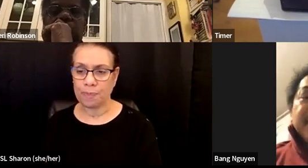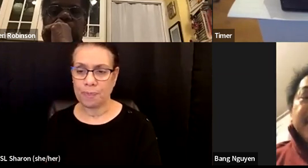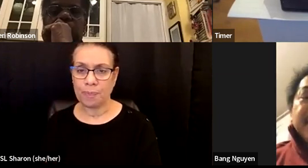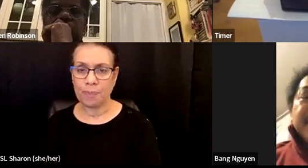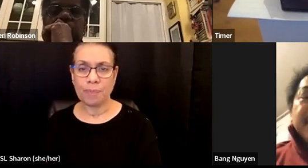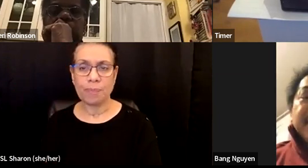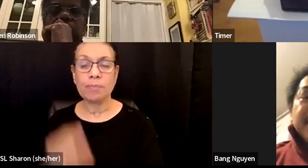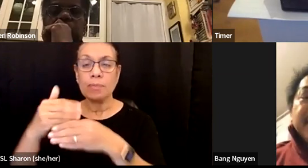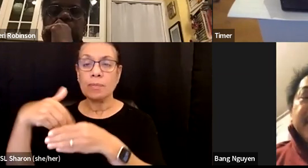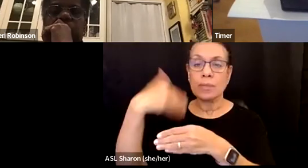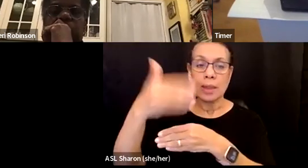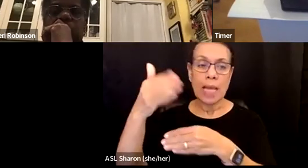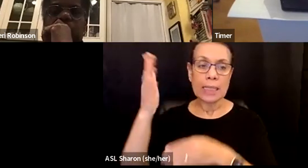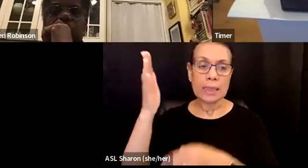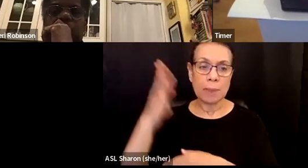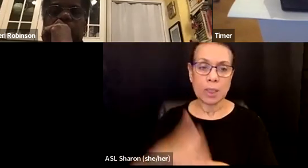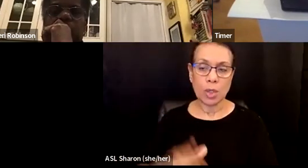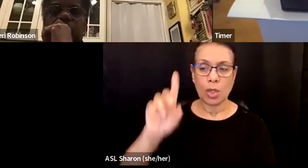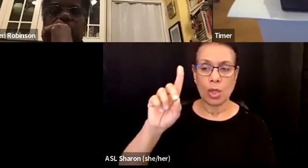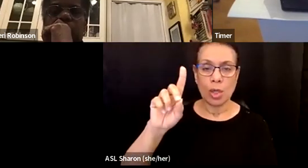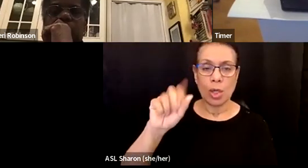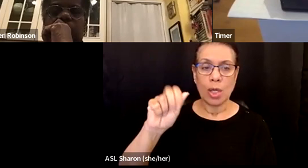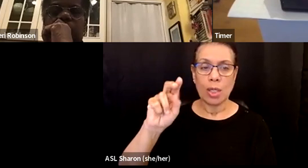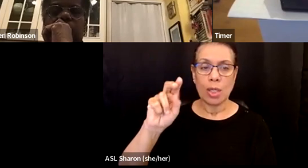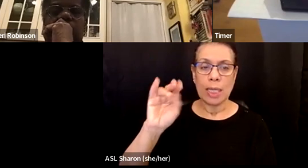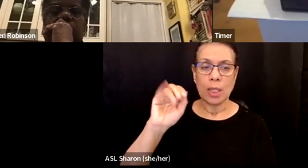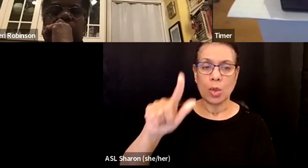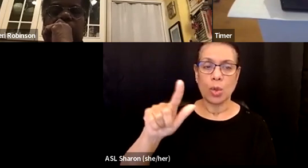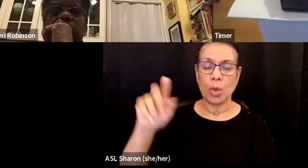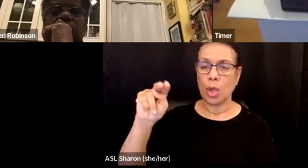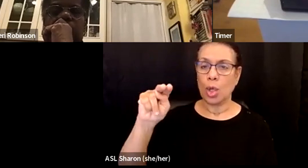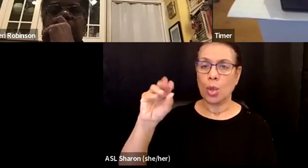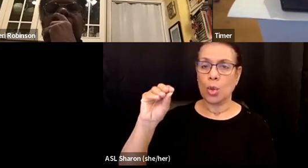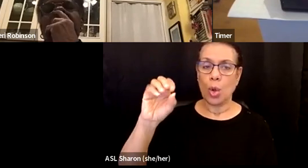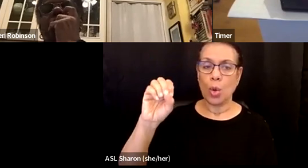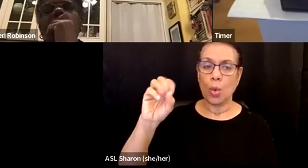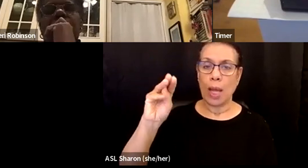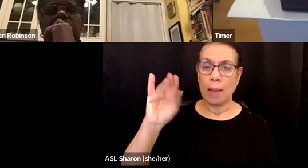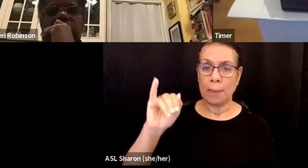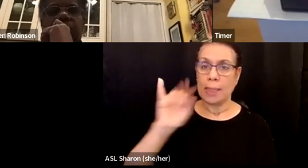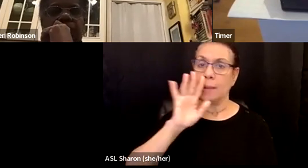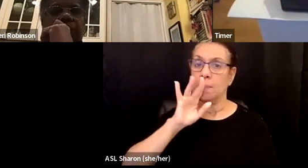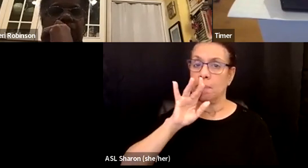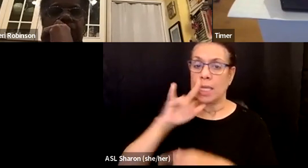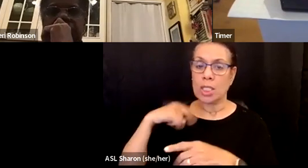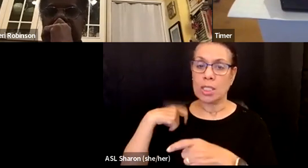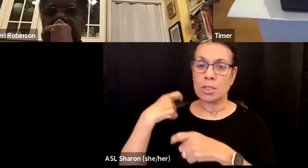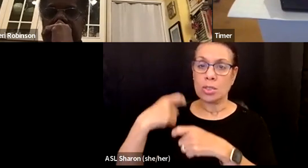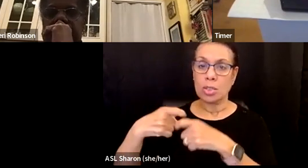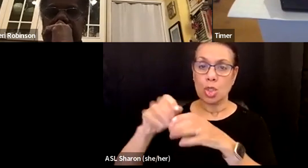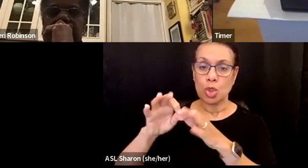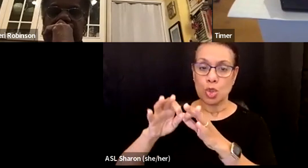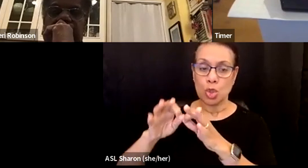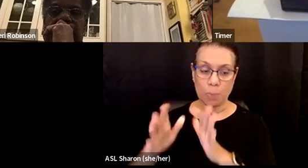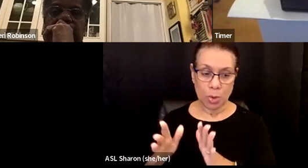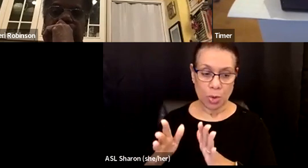our next speaker is daniel noemi and i'll invite our spanish interpreter to please support daniel